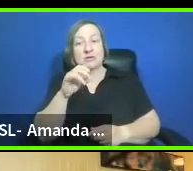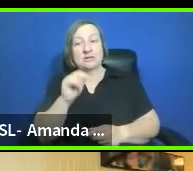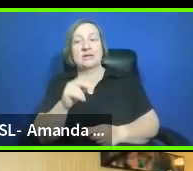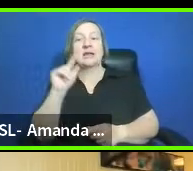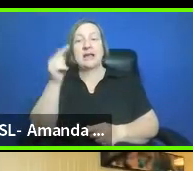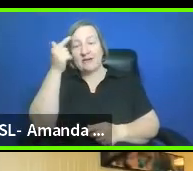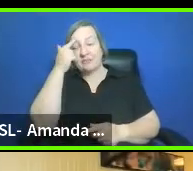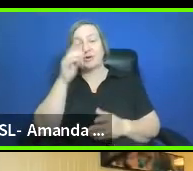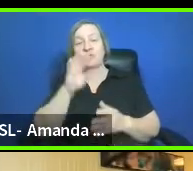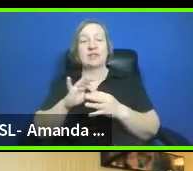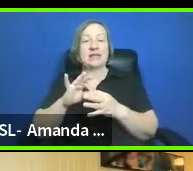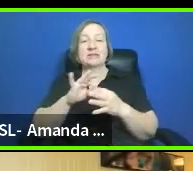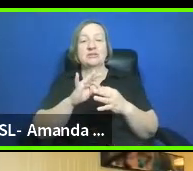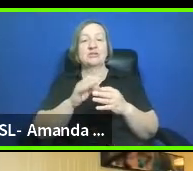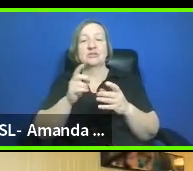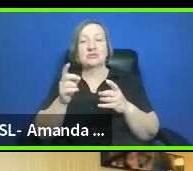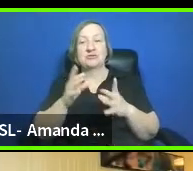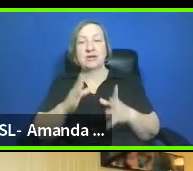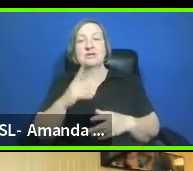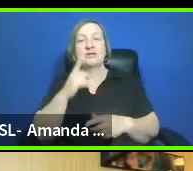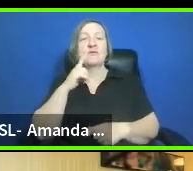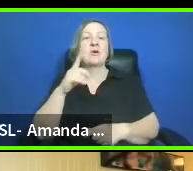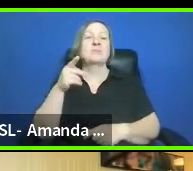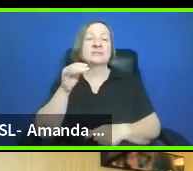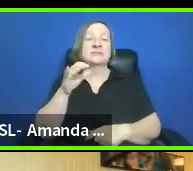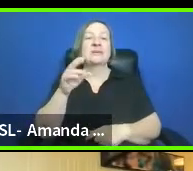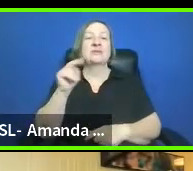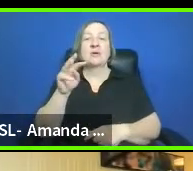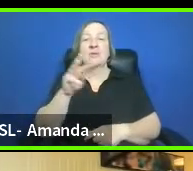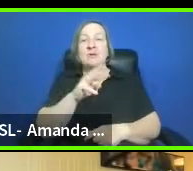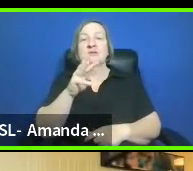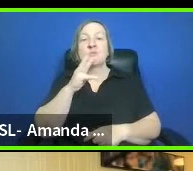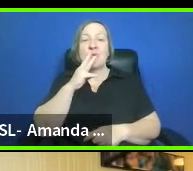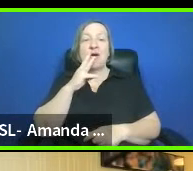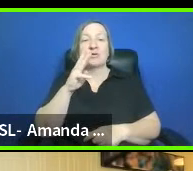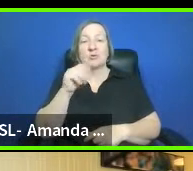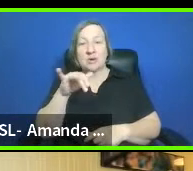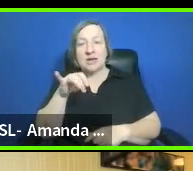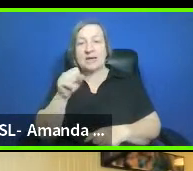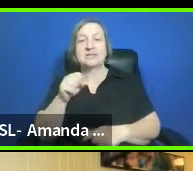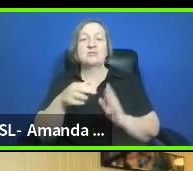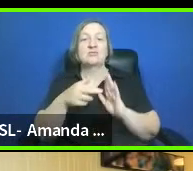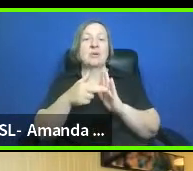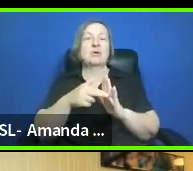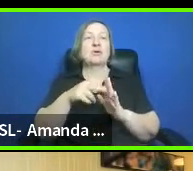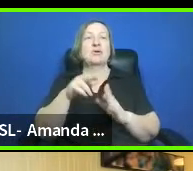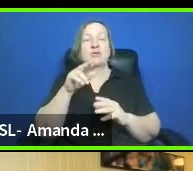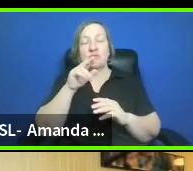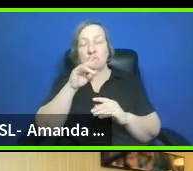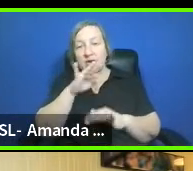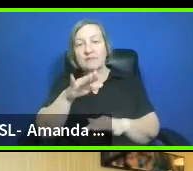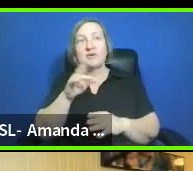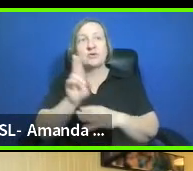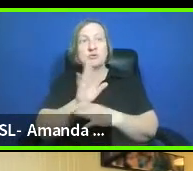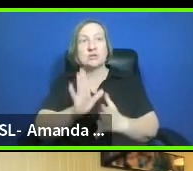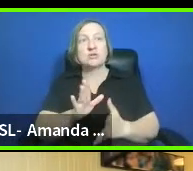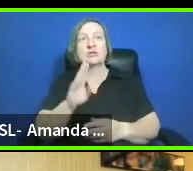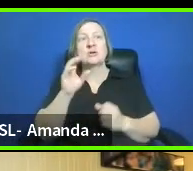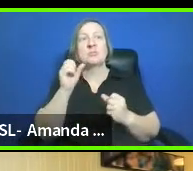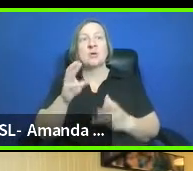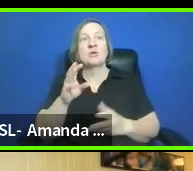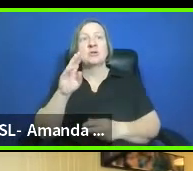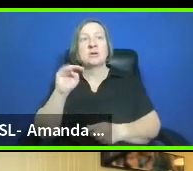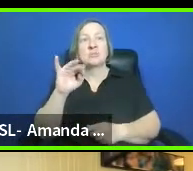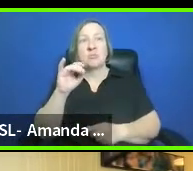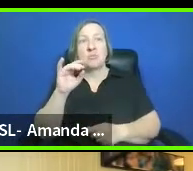Director for Pacific Northwest Waterways Association, representing the river users and multimodal freight users. She,